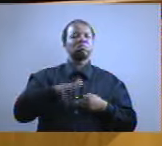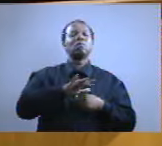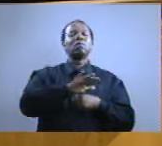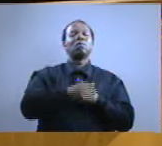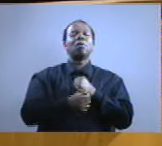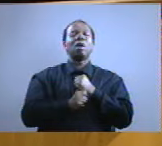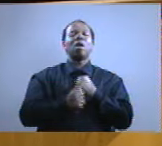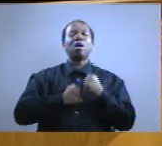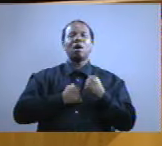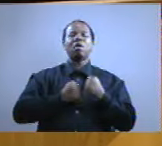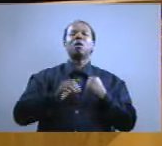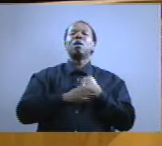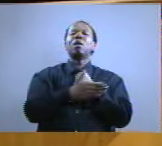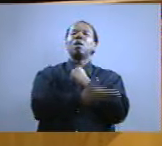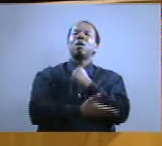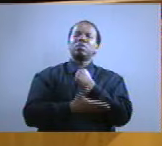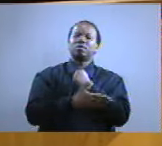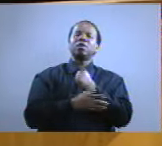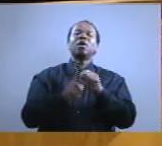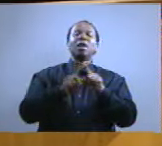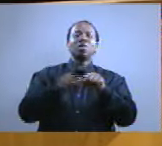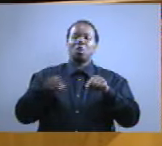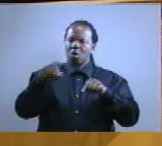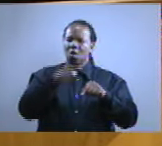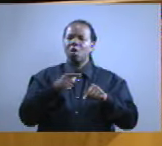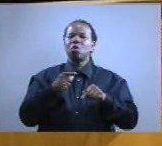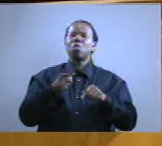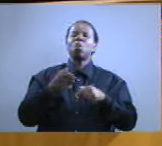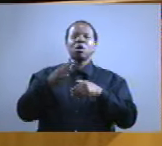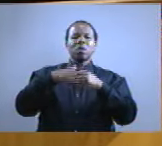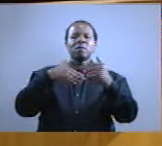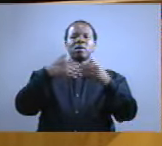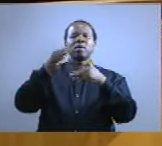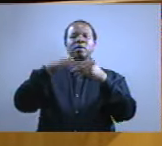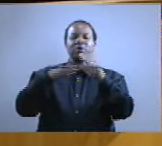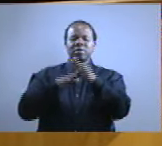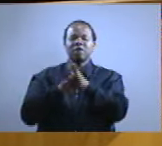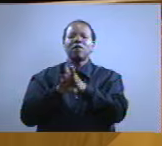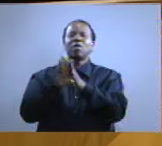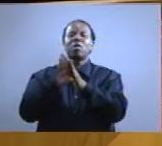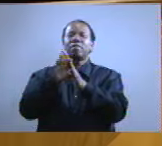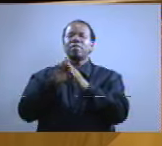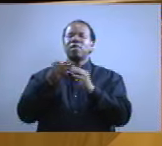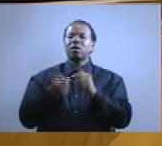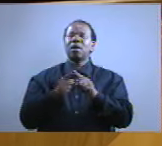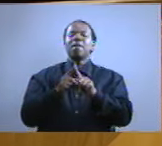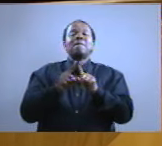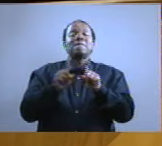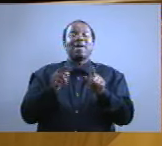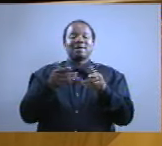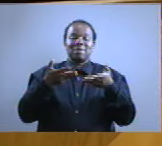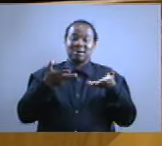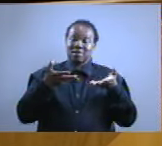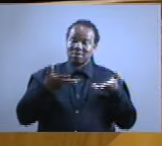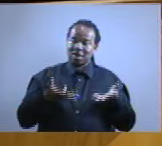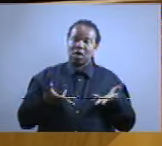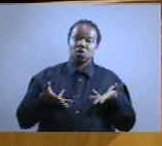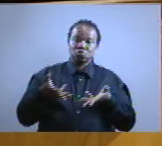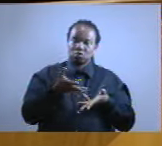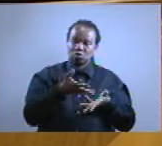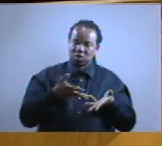contribute into the building of this country. That the stability that we today are enjoying has been